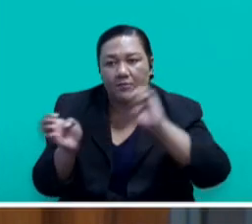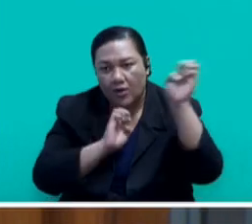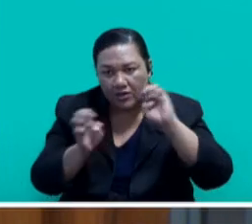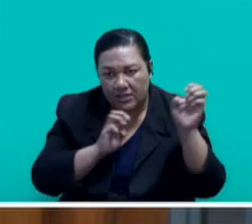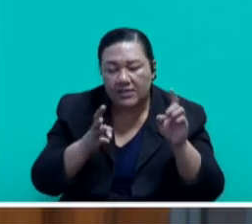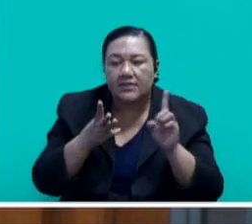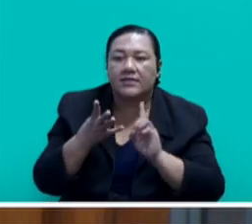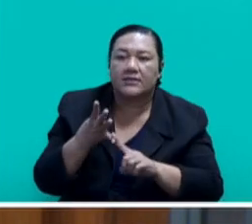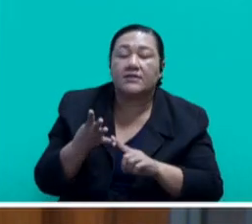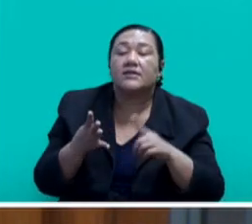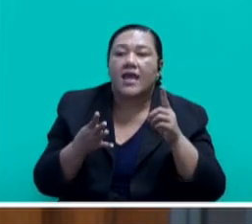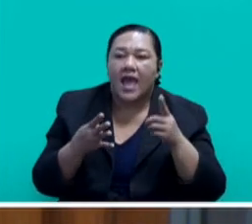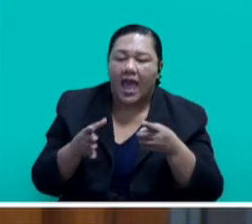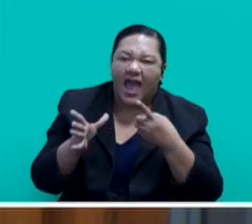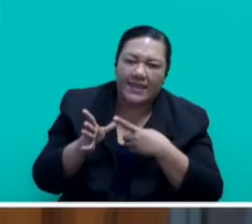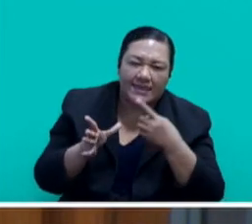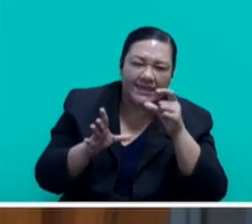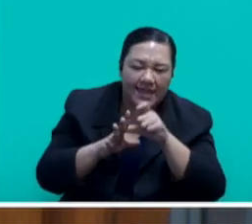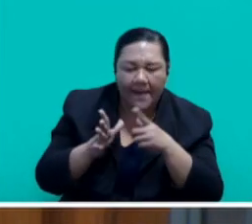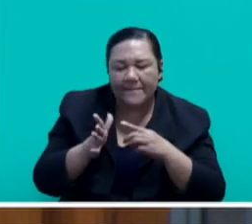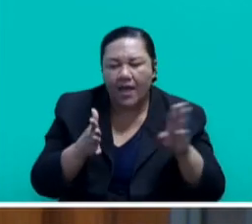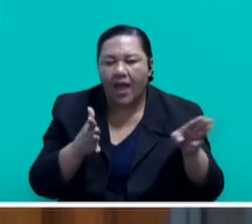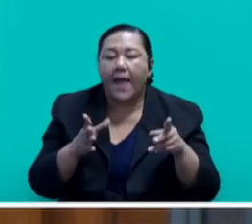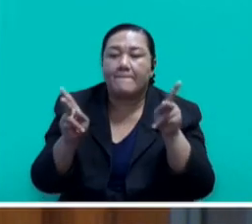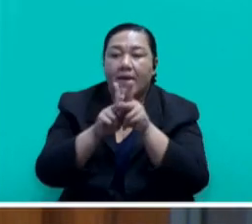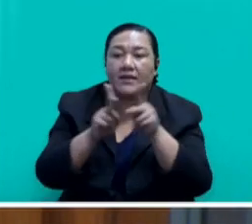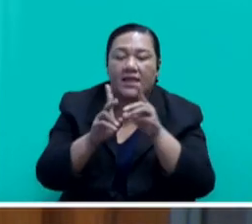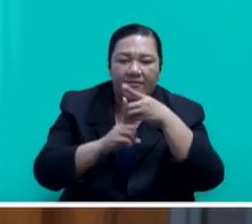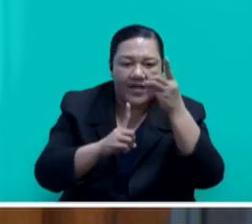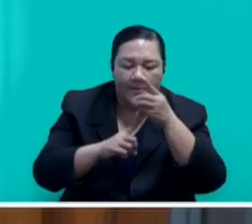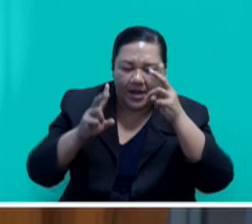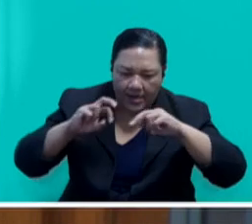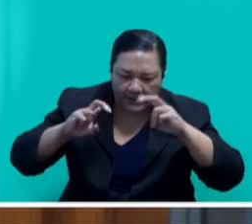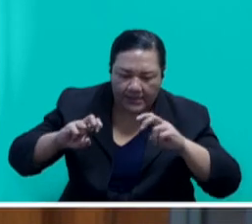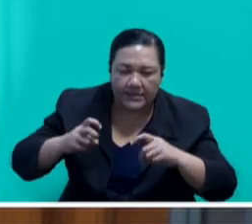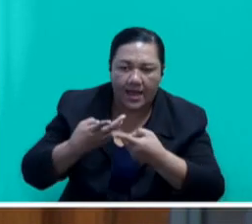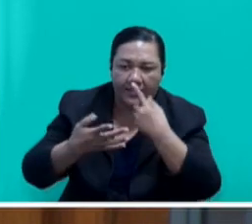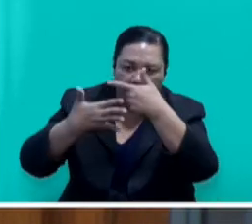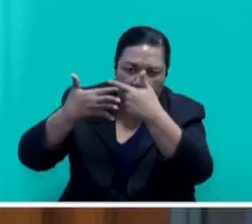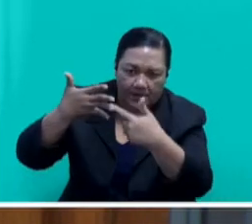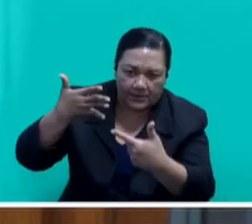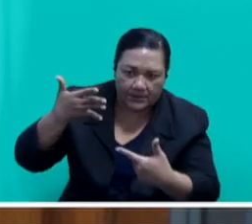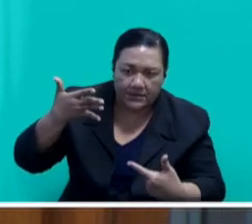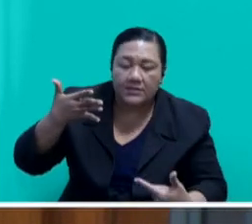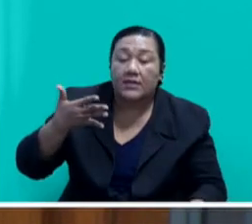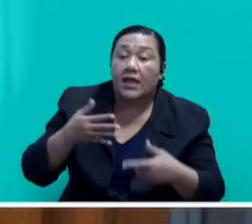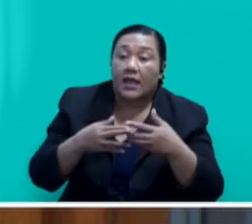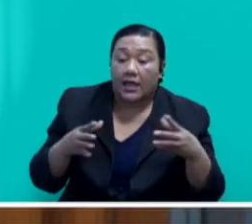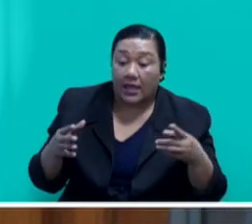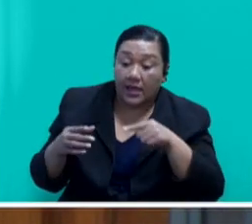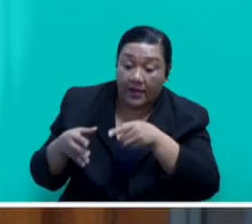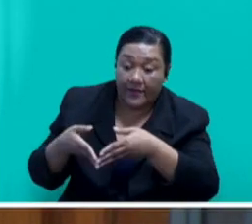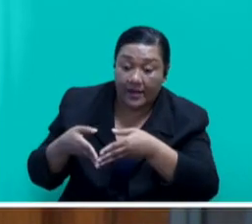exporters, academia, and partners in development and research, among others. Given this setting, the Ministry